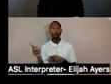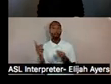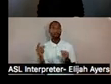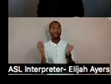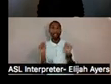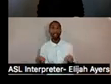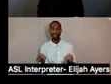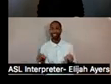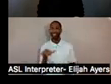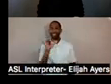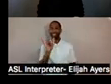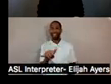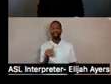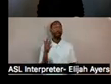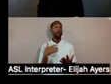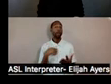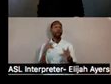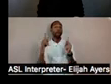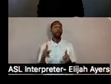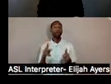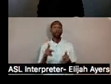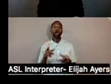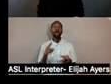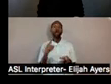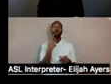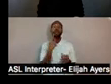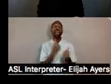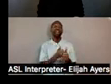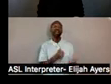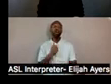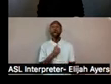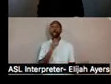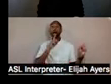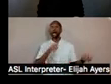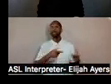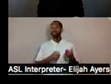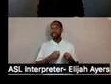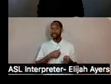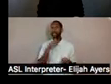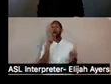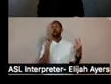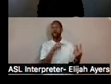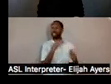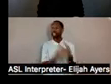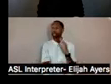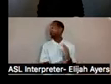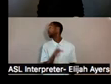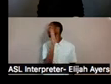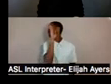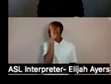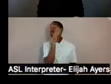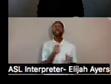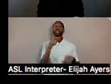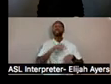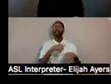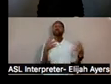can. So we might be the person extremely avoidant, not answering the text, not looking at the emails. Anytime your roommate is home, you